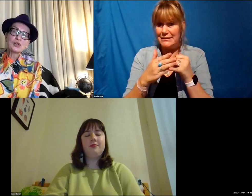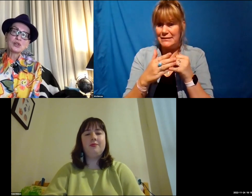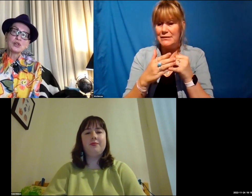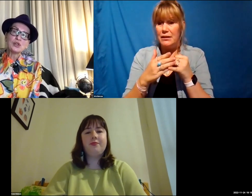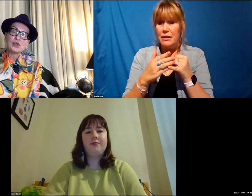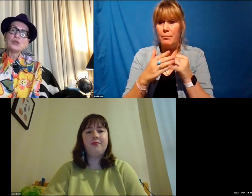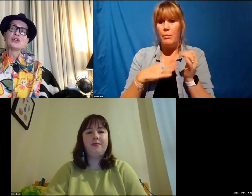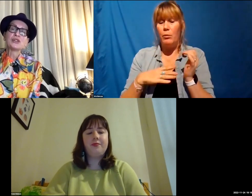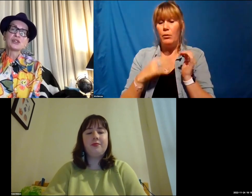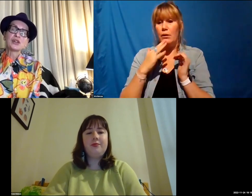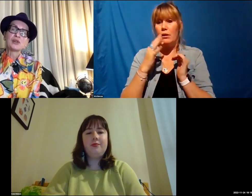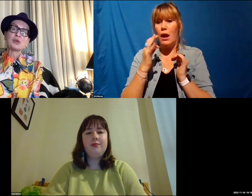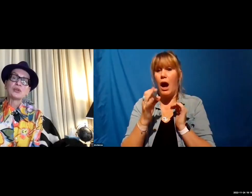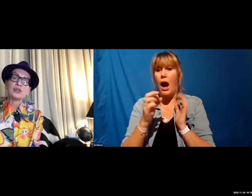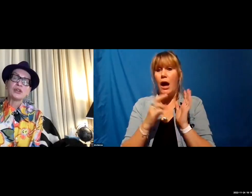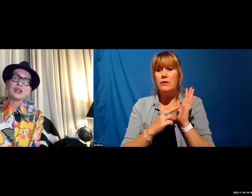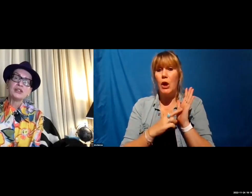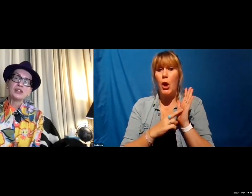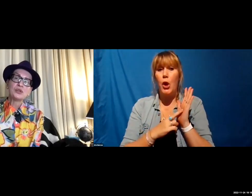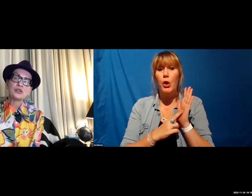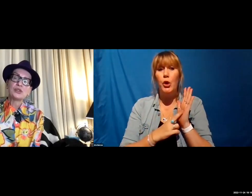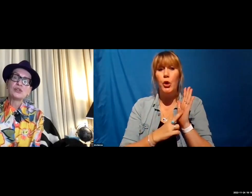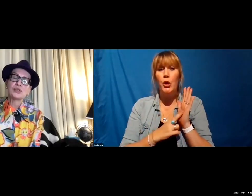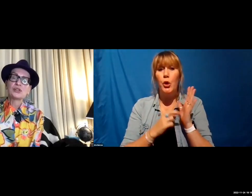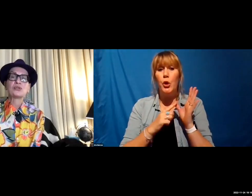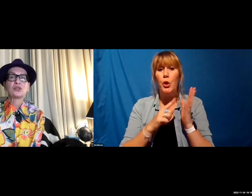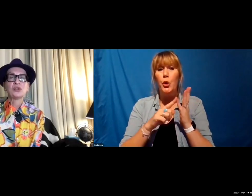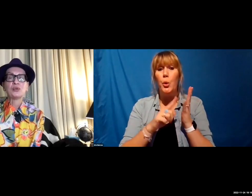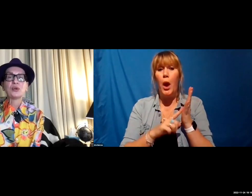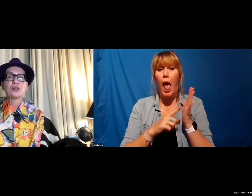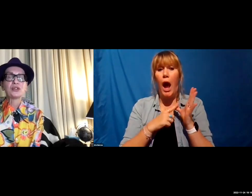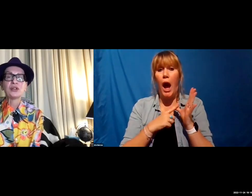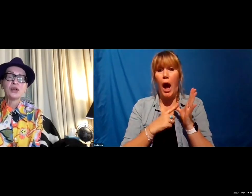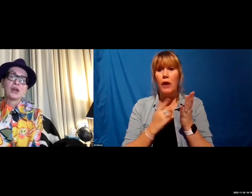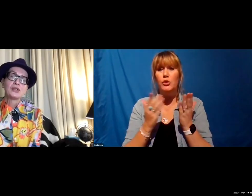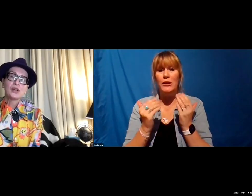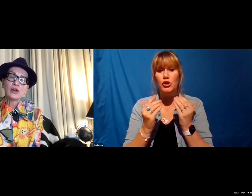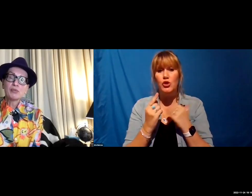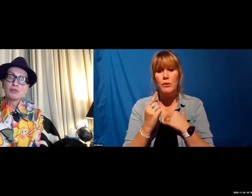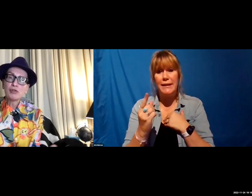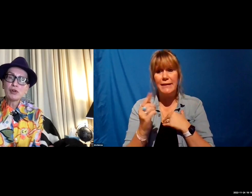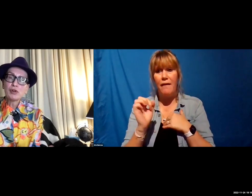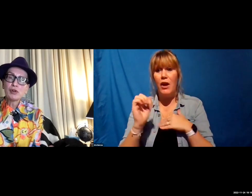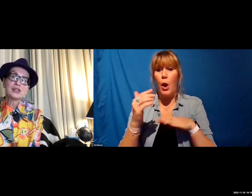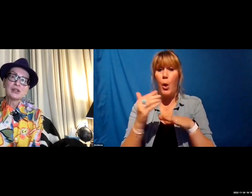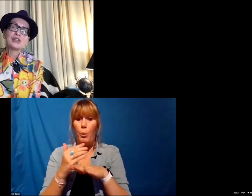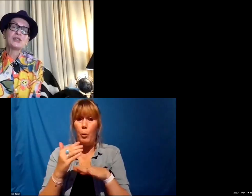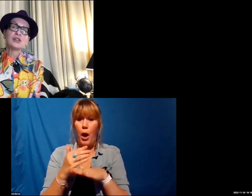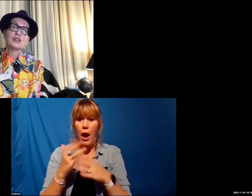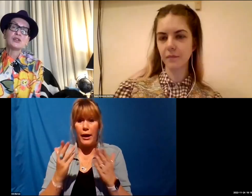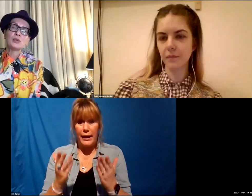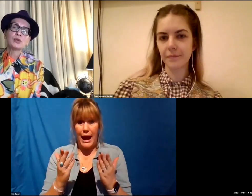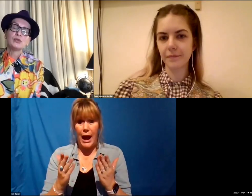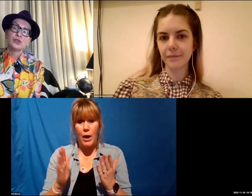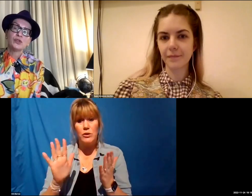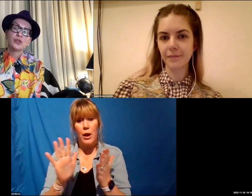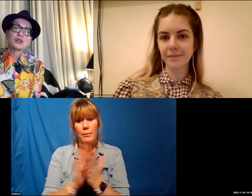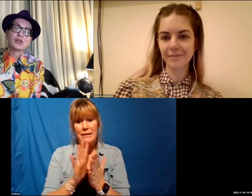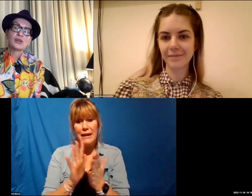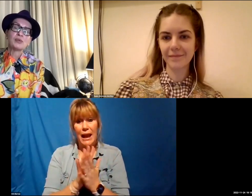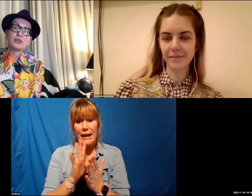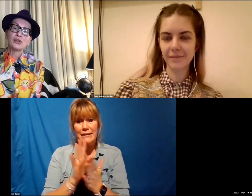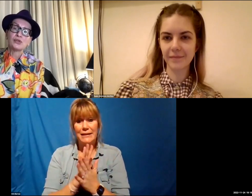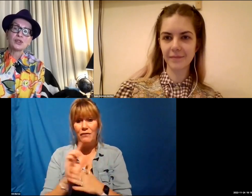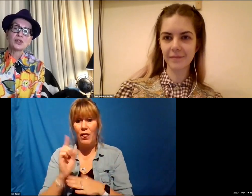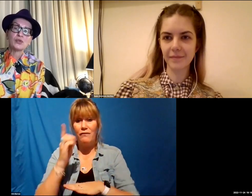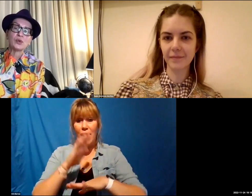I'm going to ask Nuala to come on and introduce herself and her work now. So I'm really delighted to welcome for the